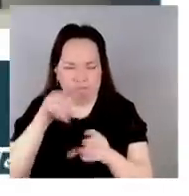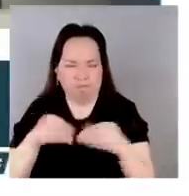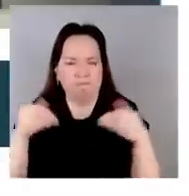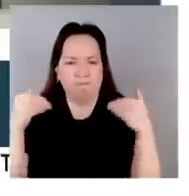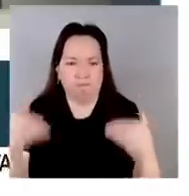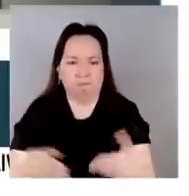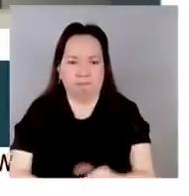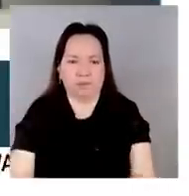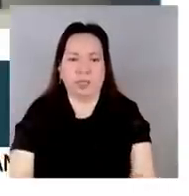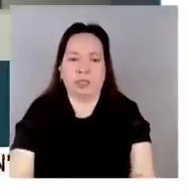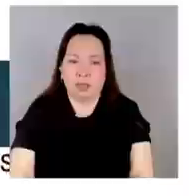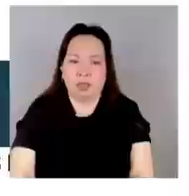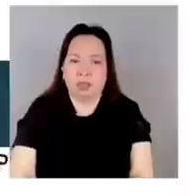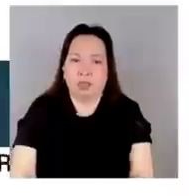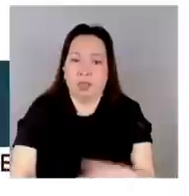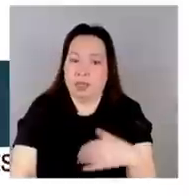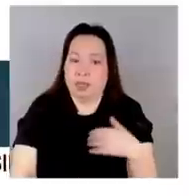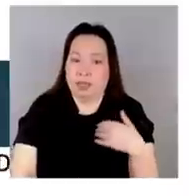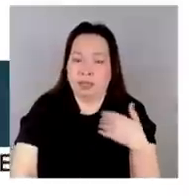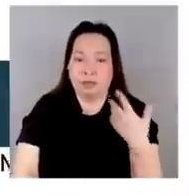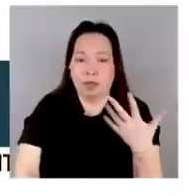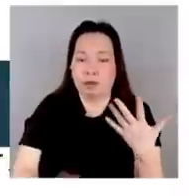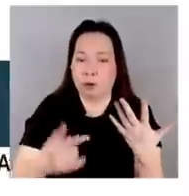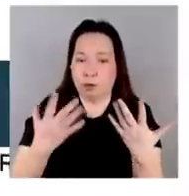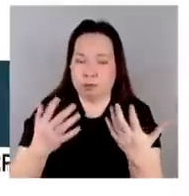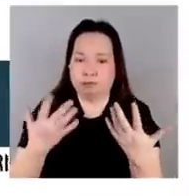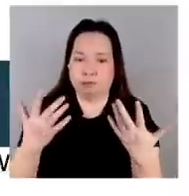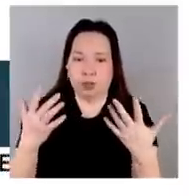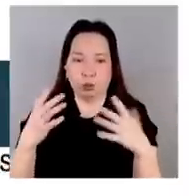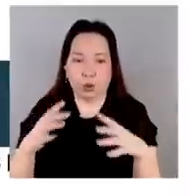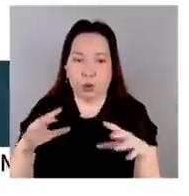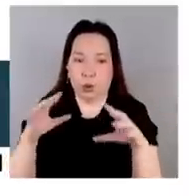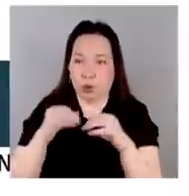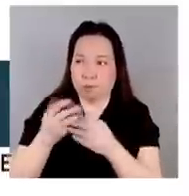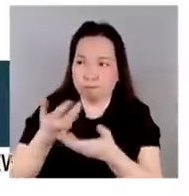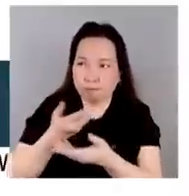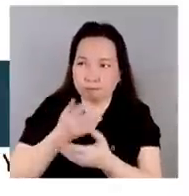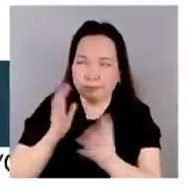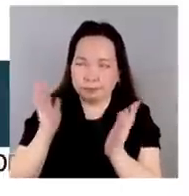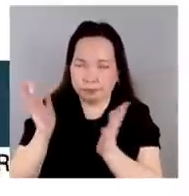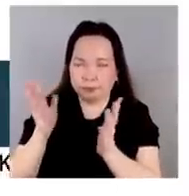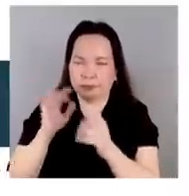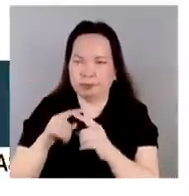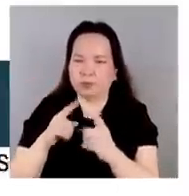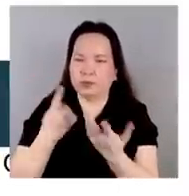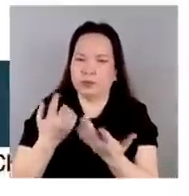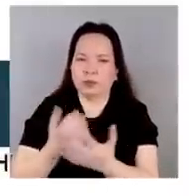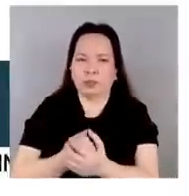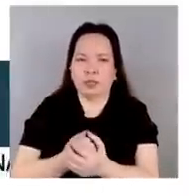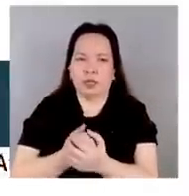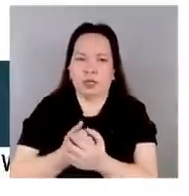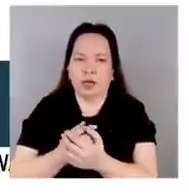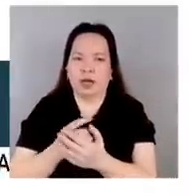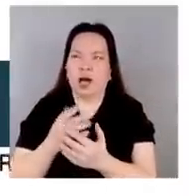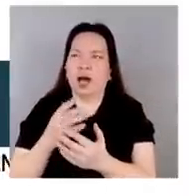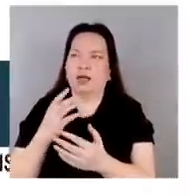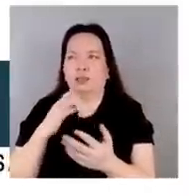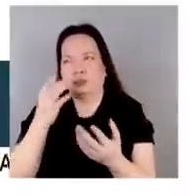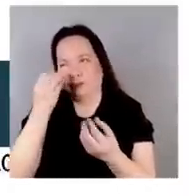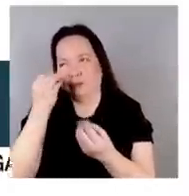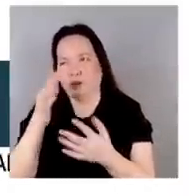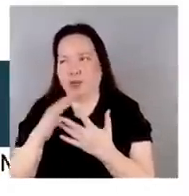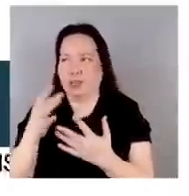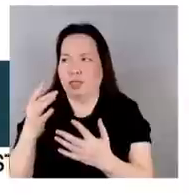we close this conversation, we talked to you about how we're, you know, having this conversation a day before Women's Month